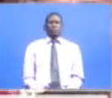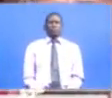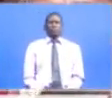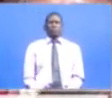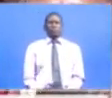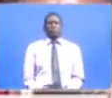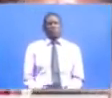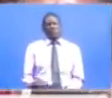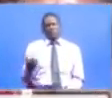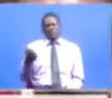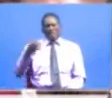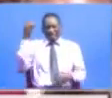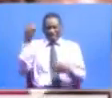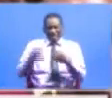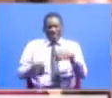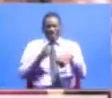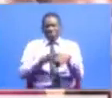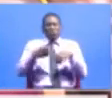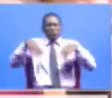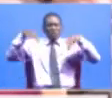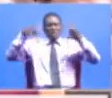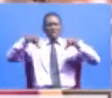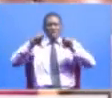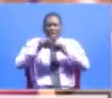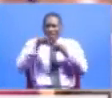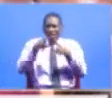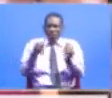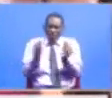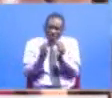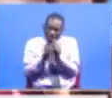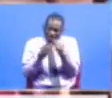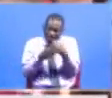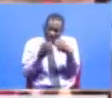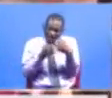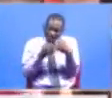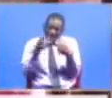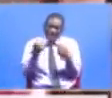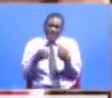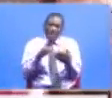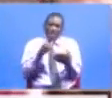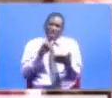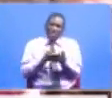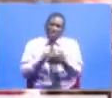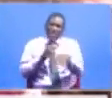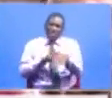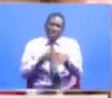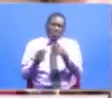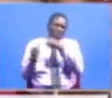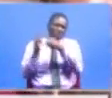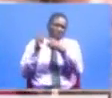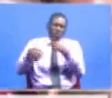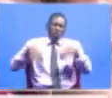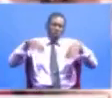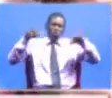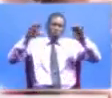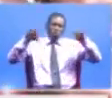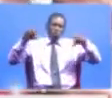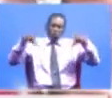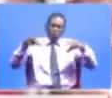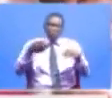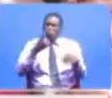Hili jambo mara ya mwisho kutendeka ilikuwa early 1980s ndio tuliweza kushuhudia maji aina ya hii, na kwa saizi vile